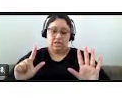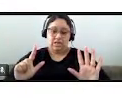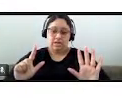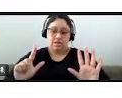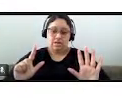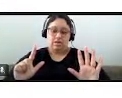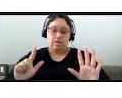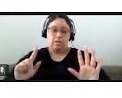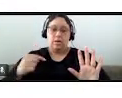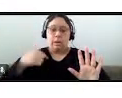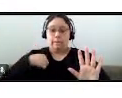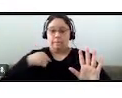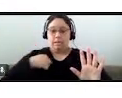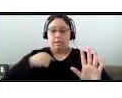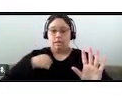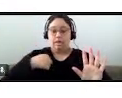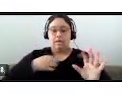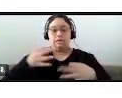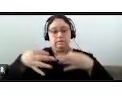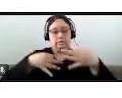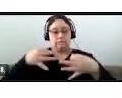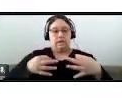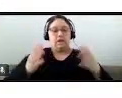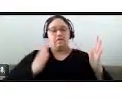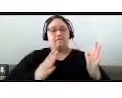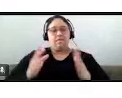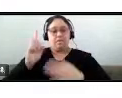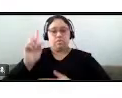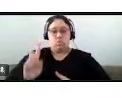where I was explaining phase 1